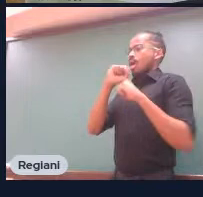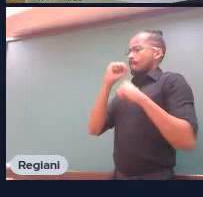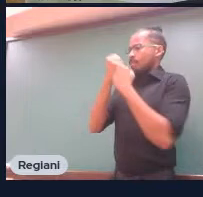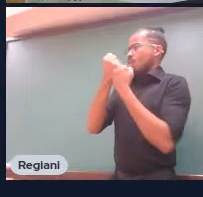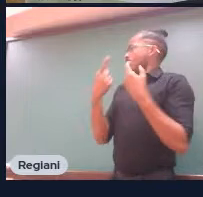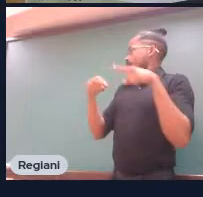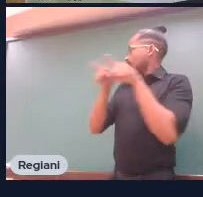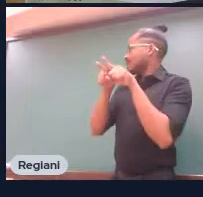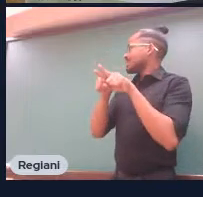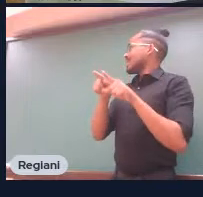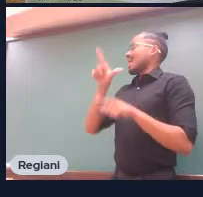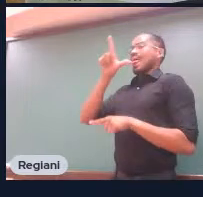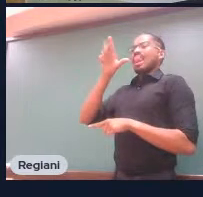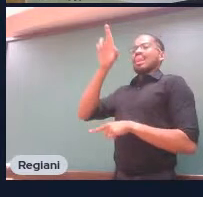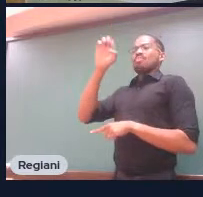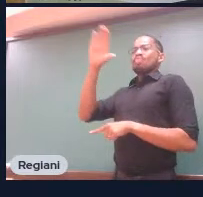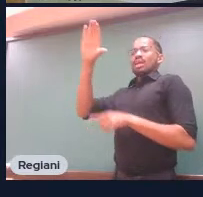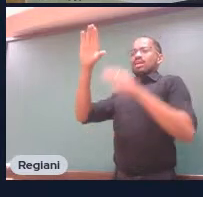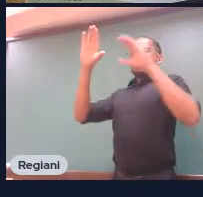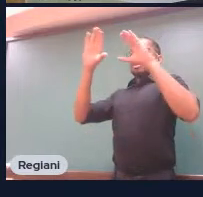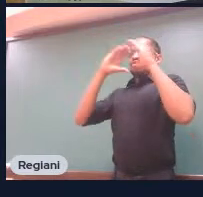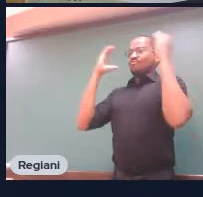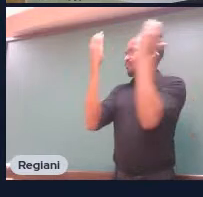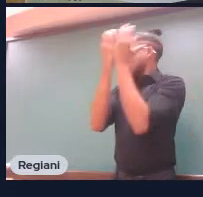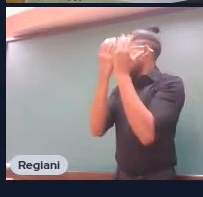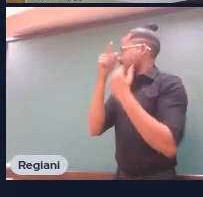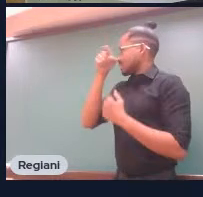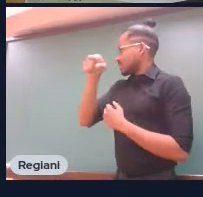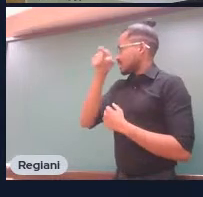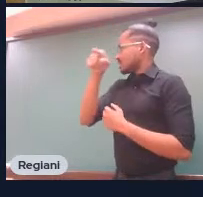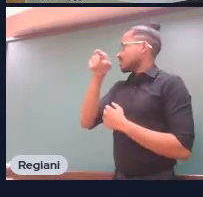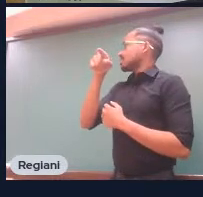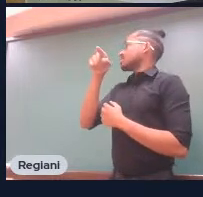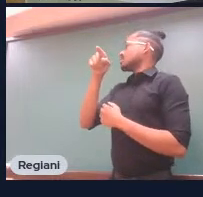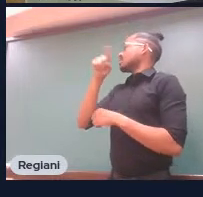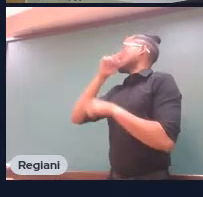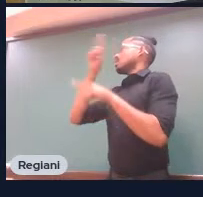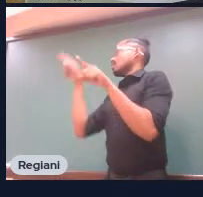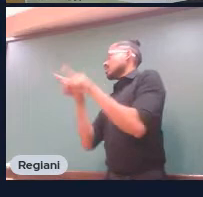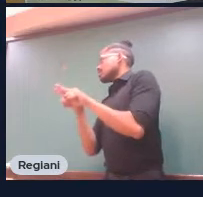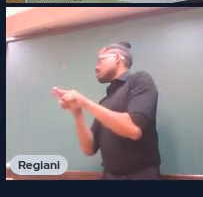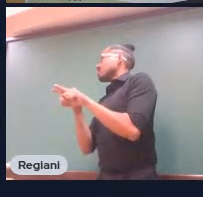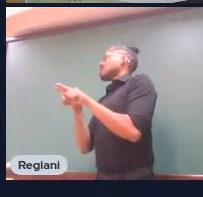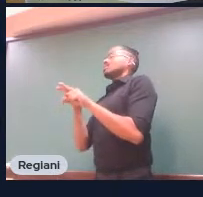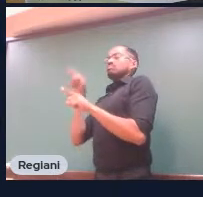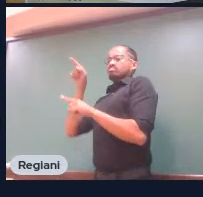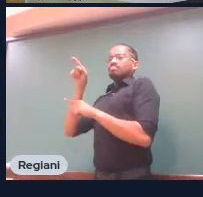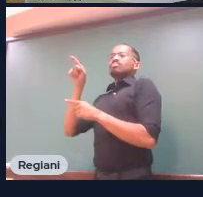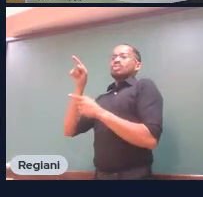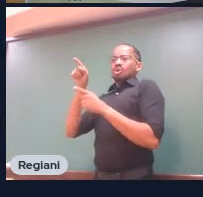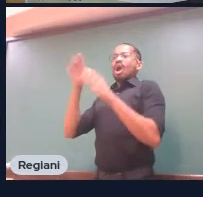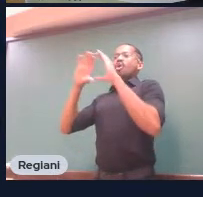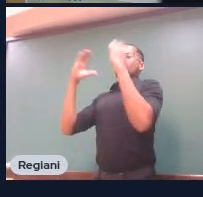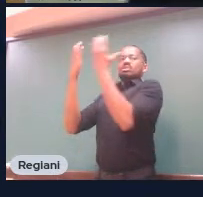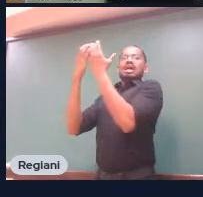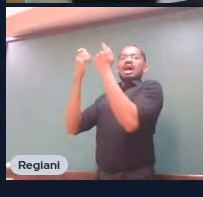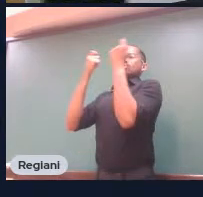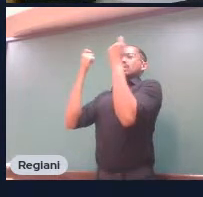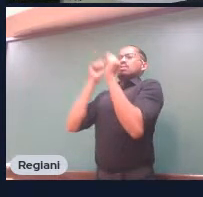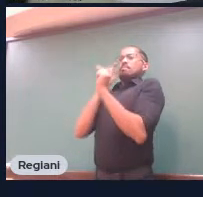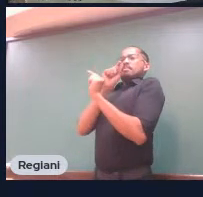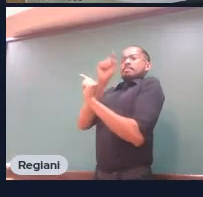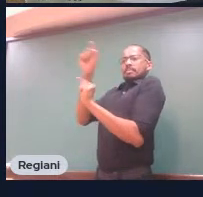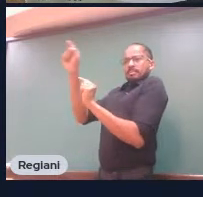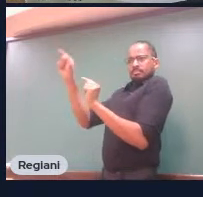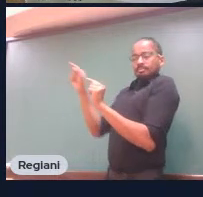also organize workshops that co-locate with the continental associations.